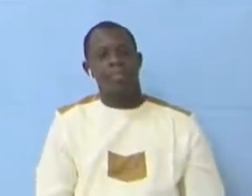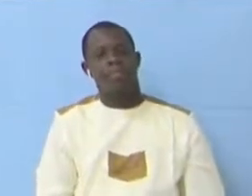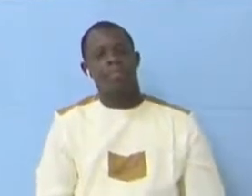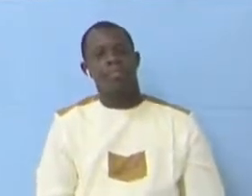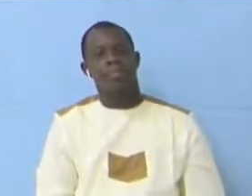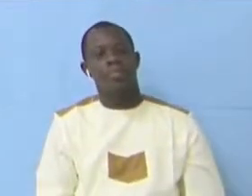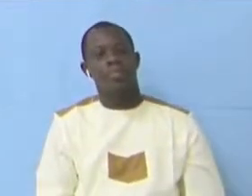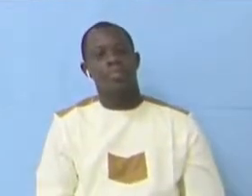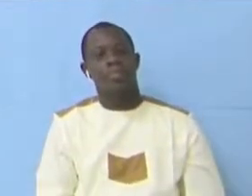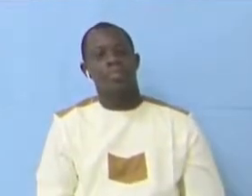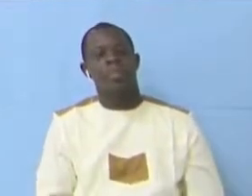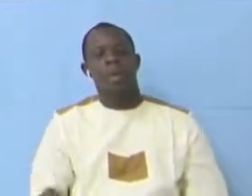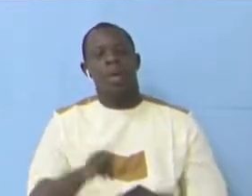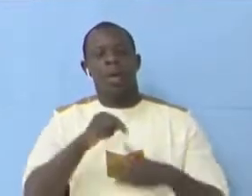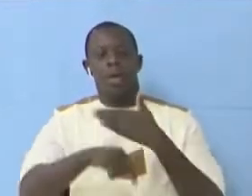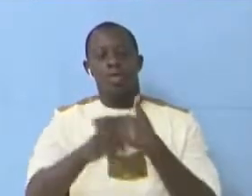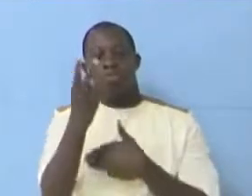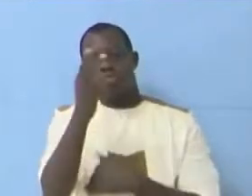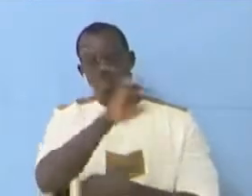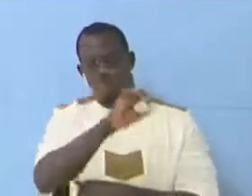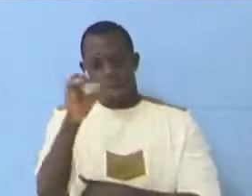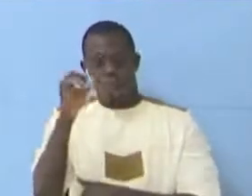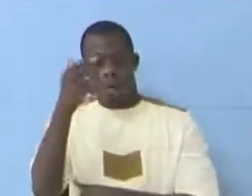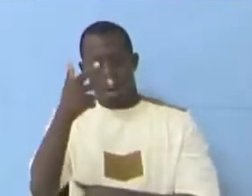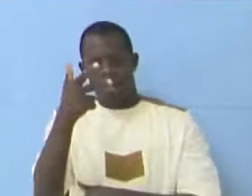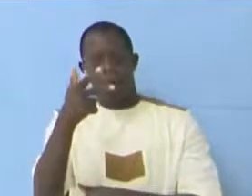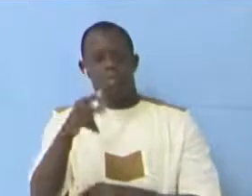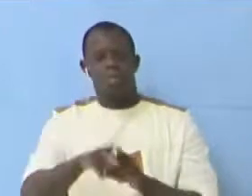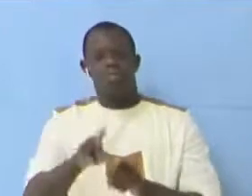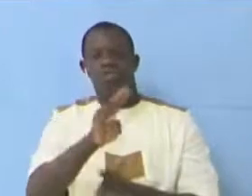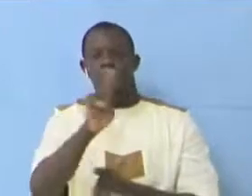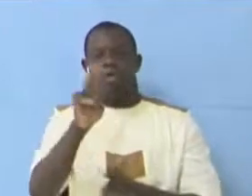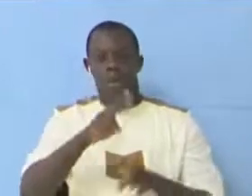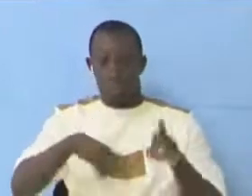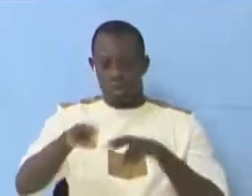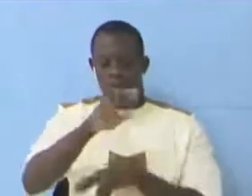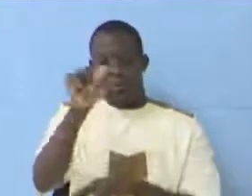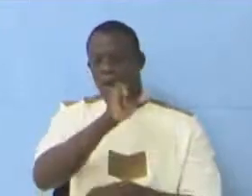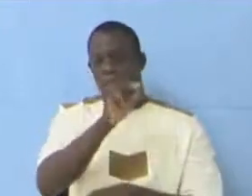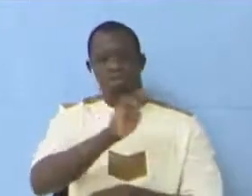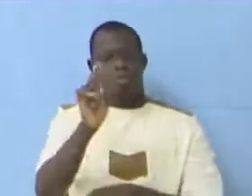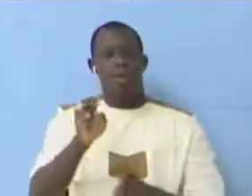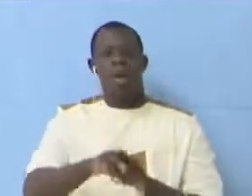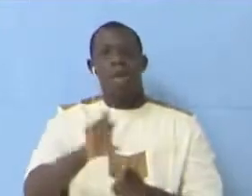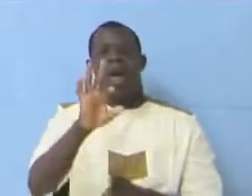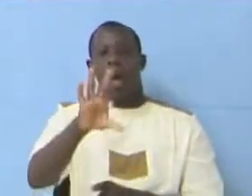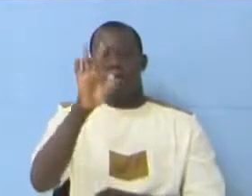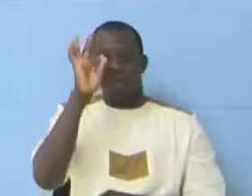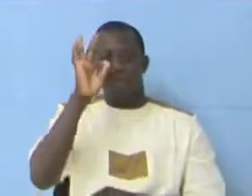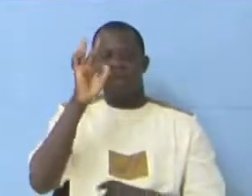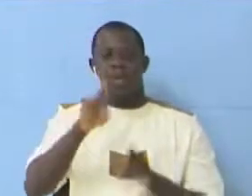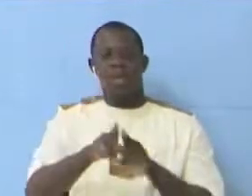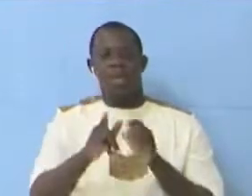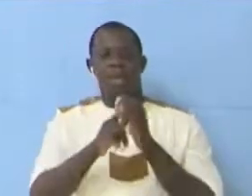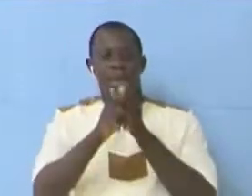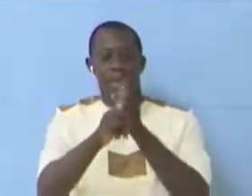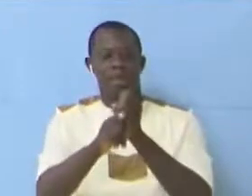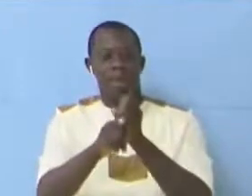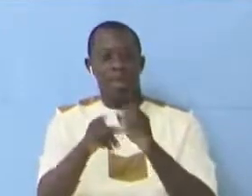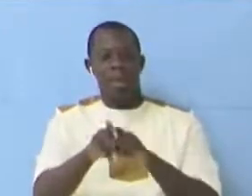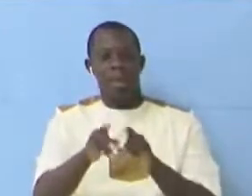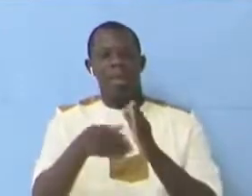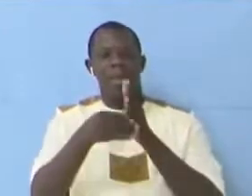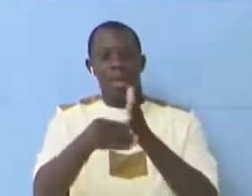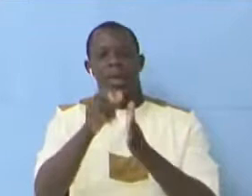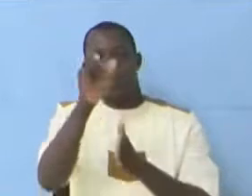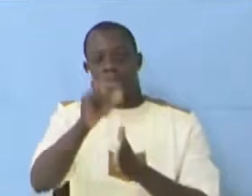In 2008, I was not reinstated. I was appointed as deputy head of mission in an embassy in